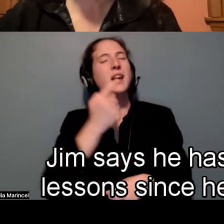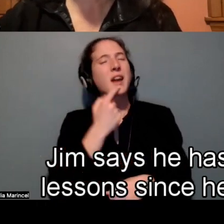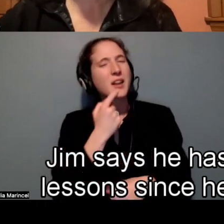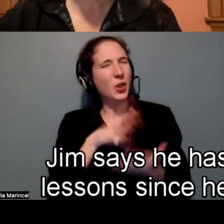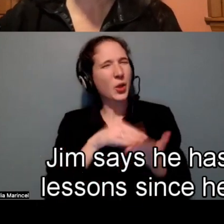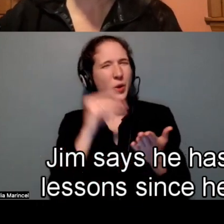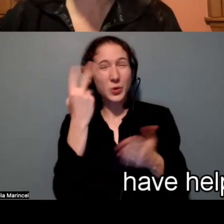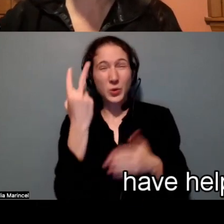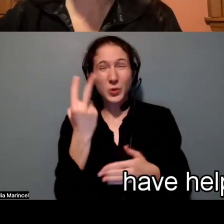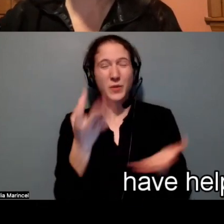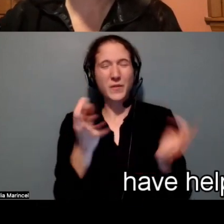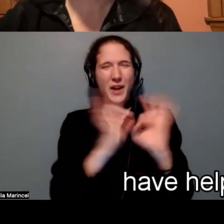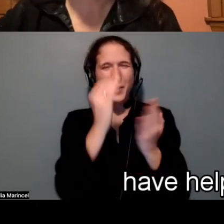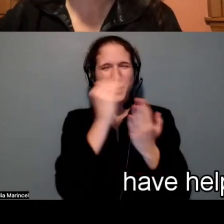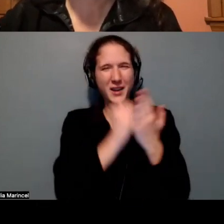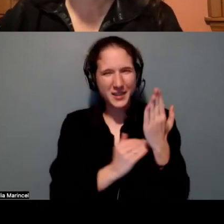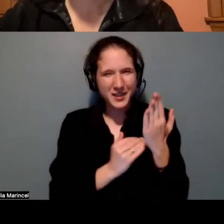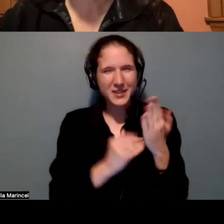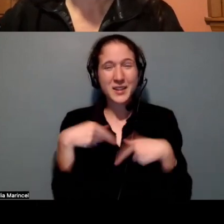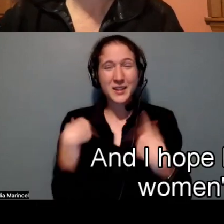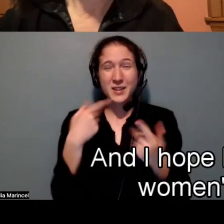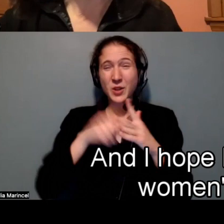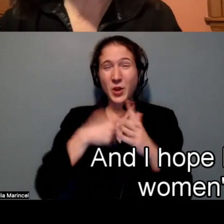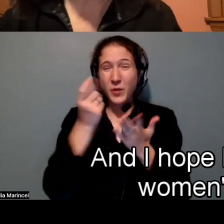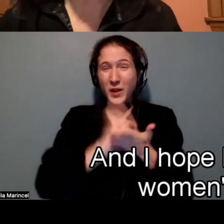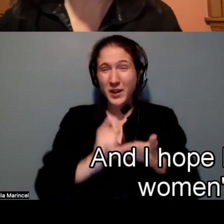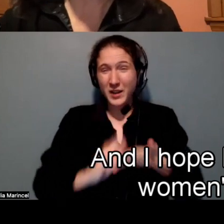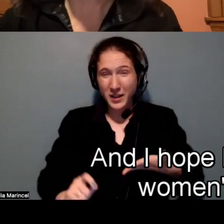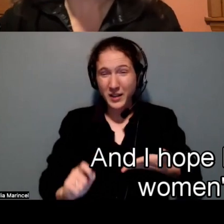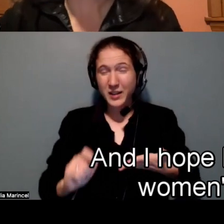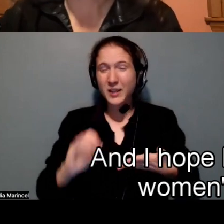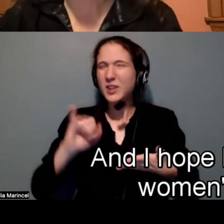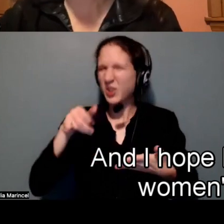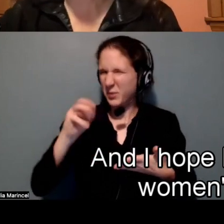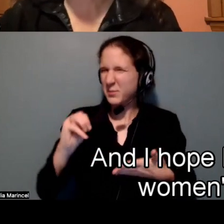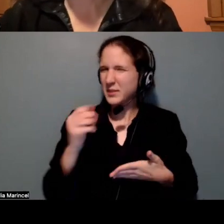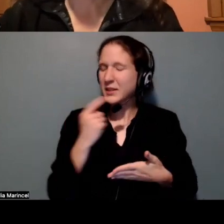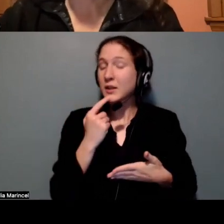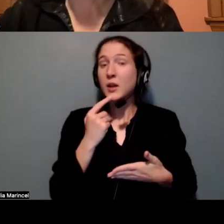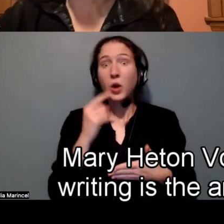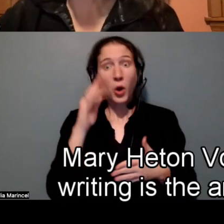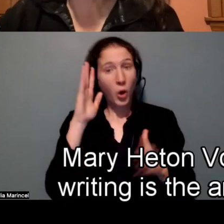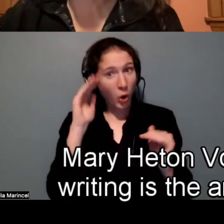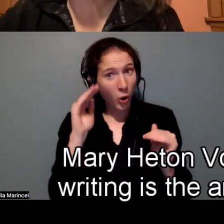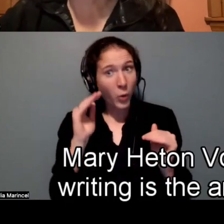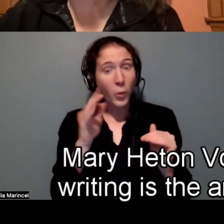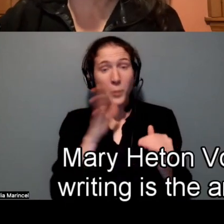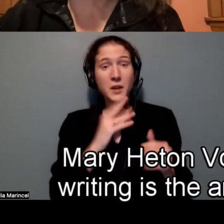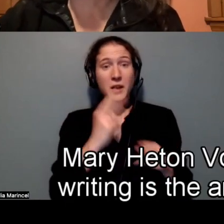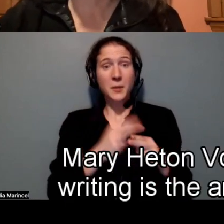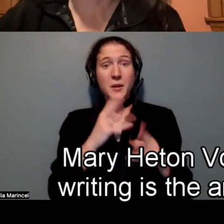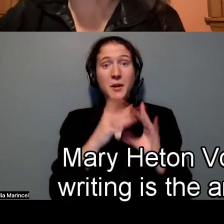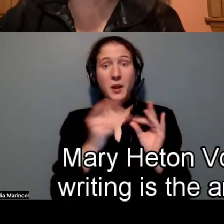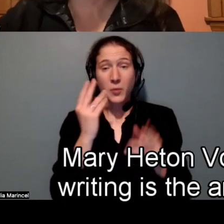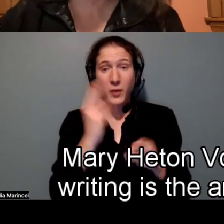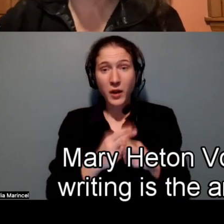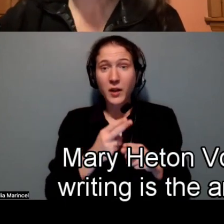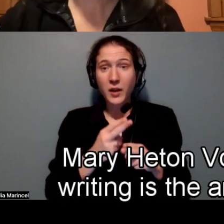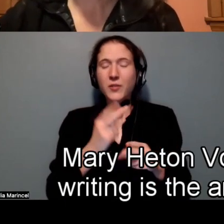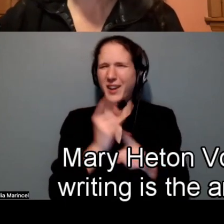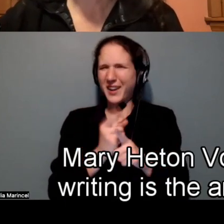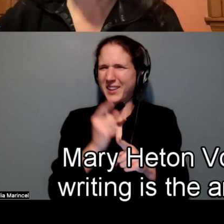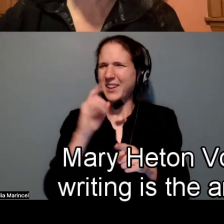he started writing, which have helped him greatly. And I hope I pronounced these women's names right. Mary Heaton